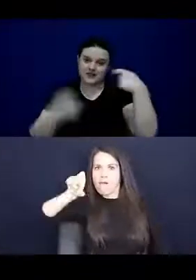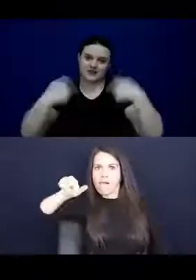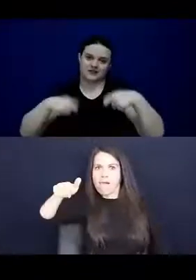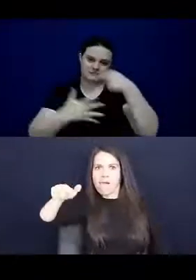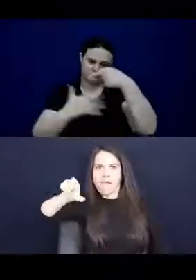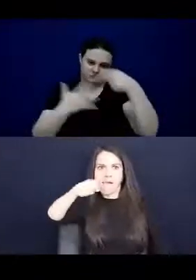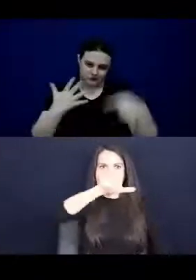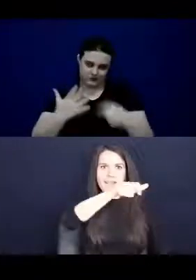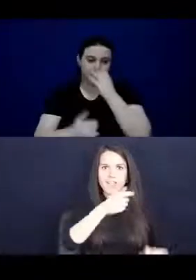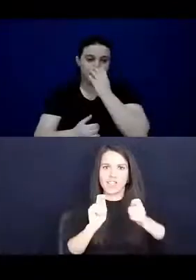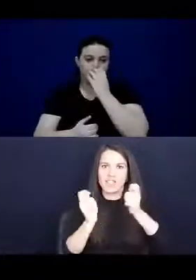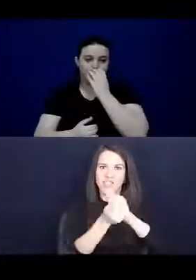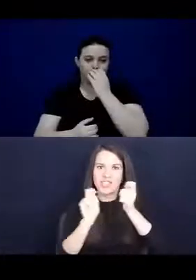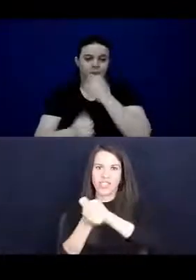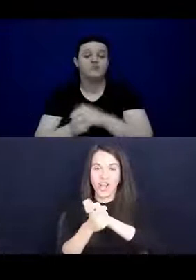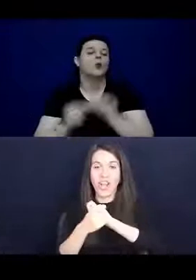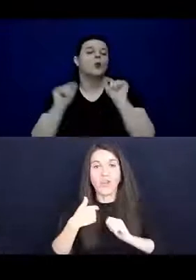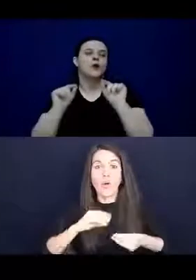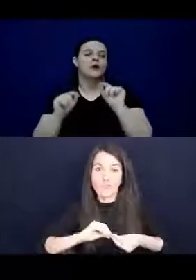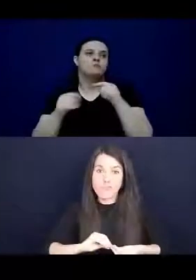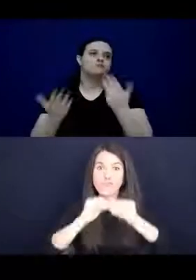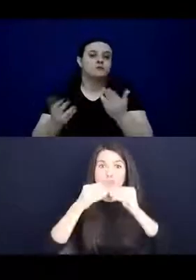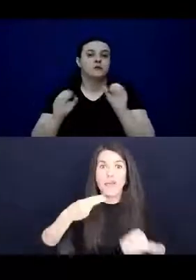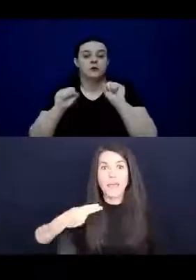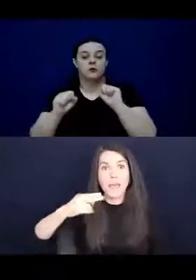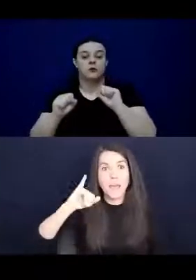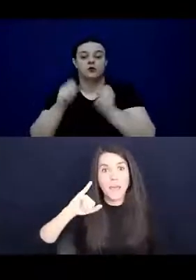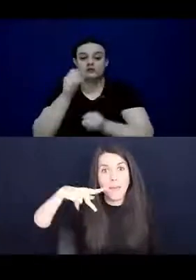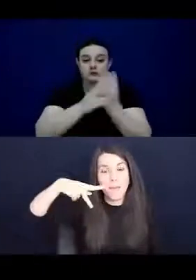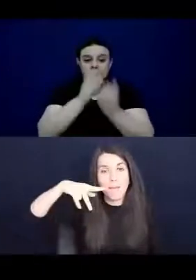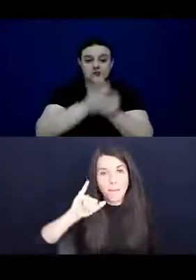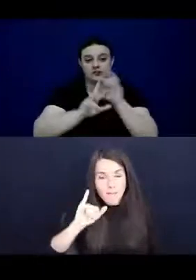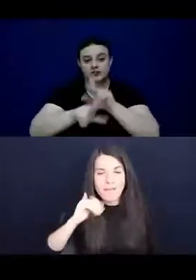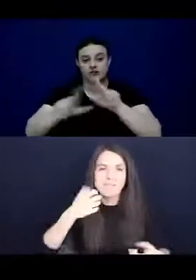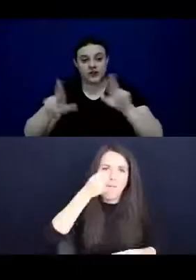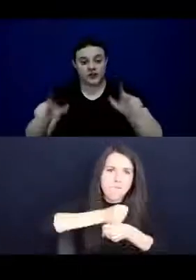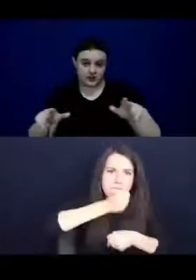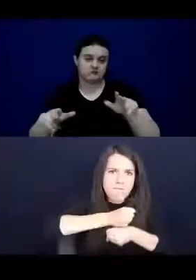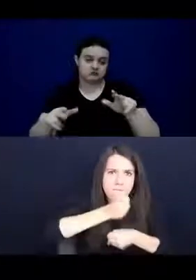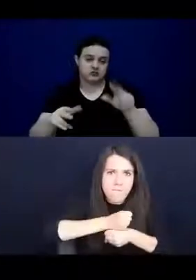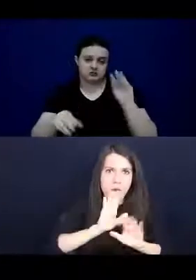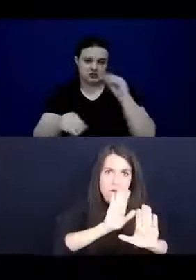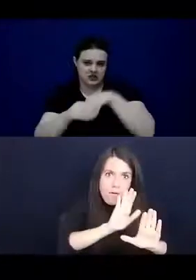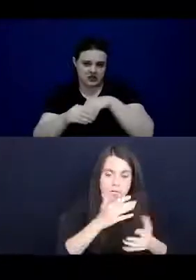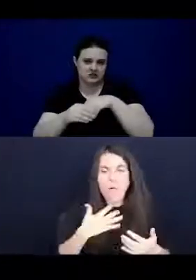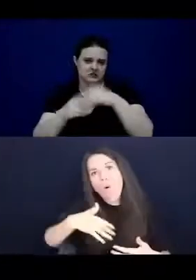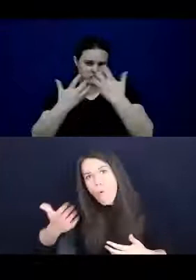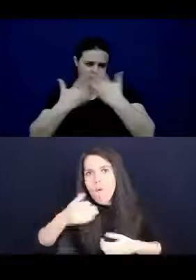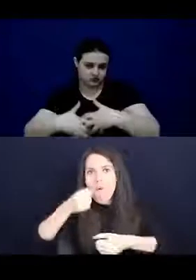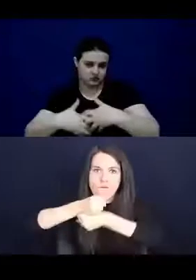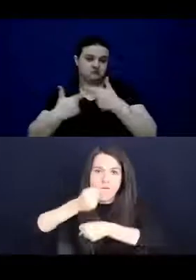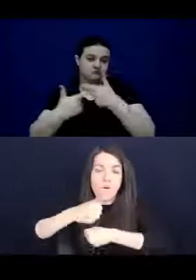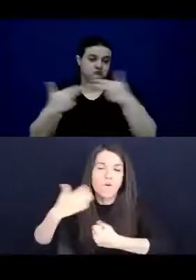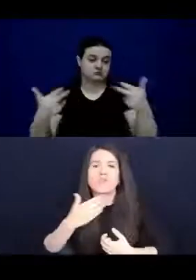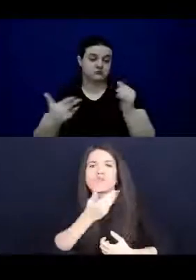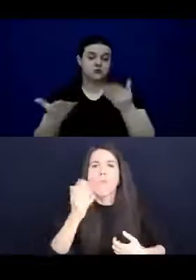build different HIPPIs that do different functions. So some, as you will see later on today, are focused more on